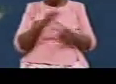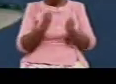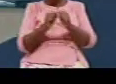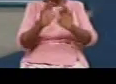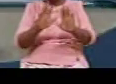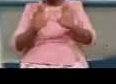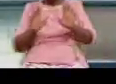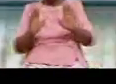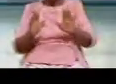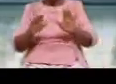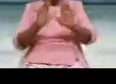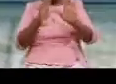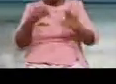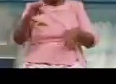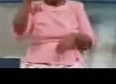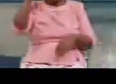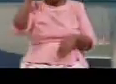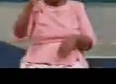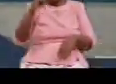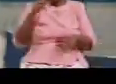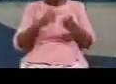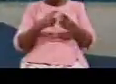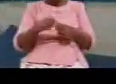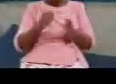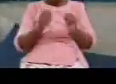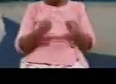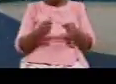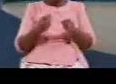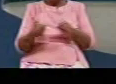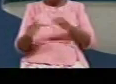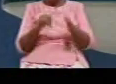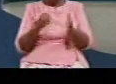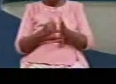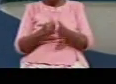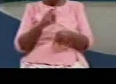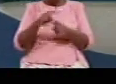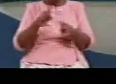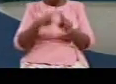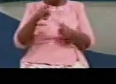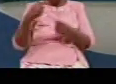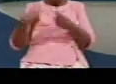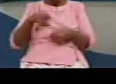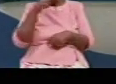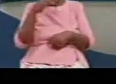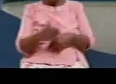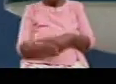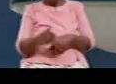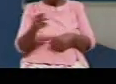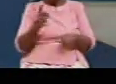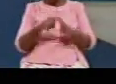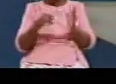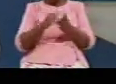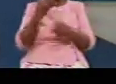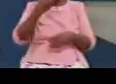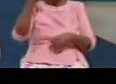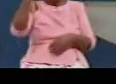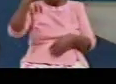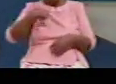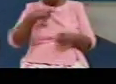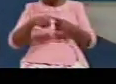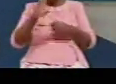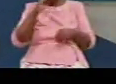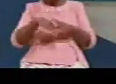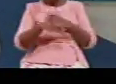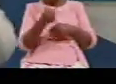of man, you hurry up and then you are doing, but your heart is not there. I'd rather be in another place. I'd rather be